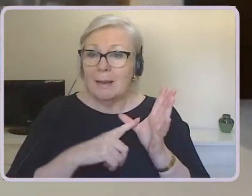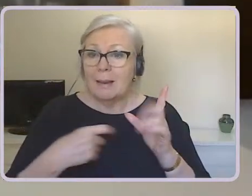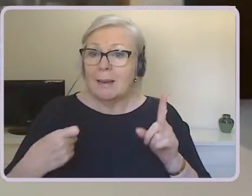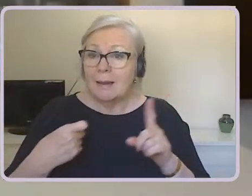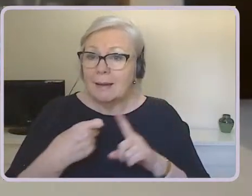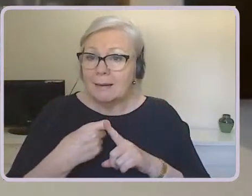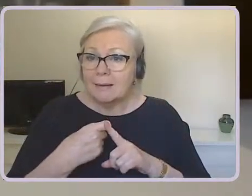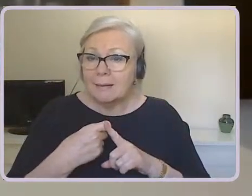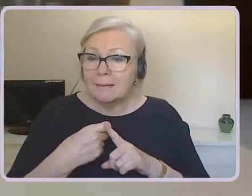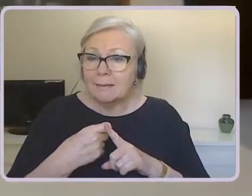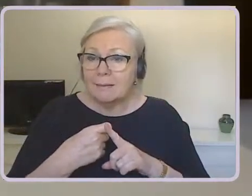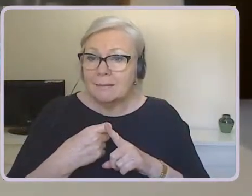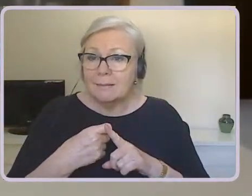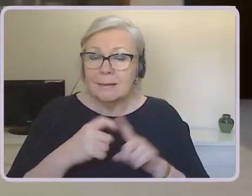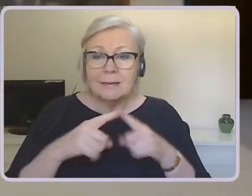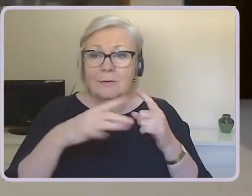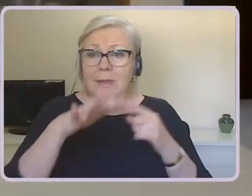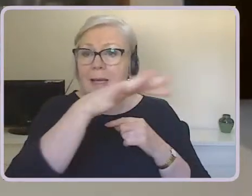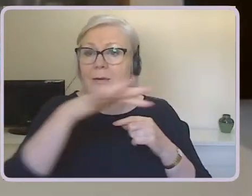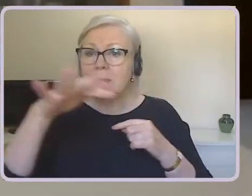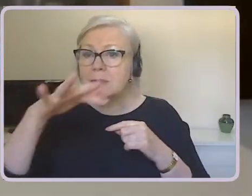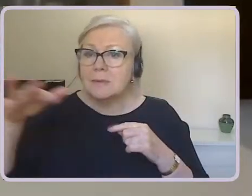different areas of